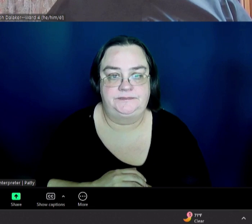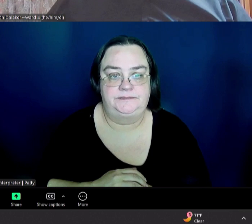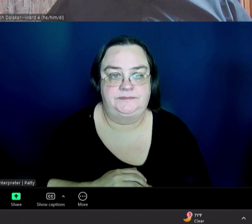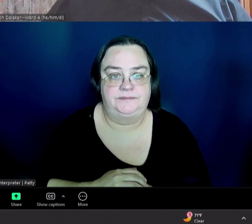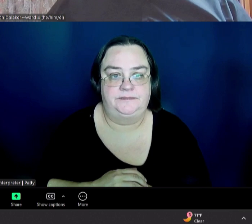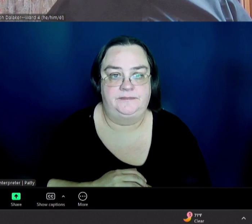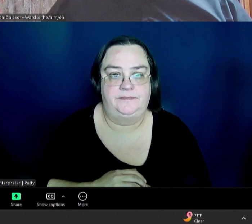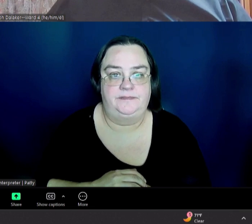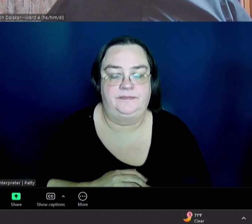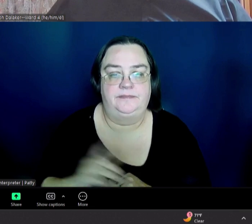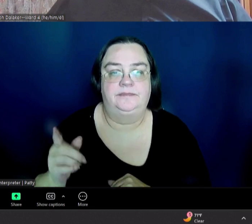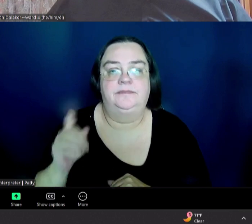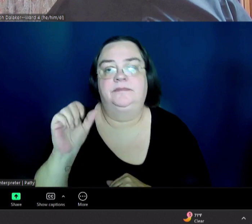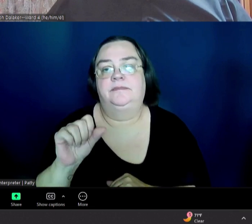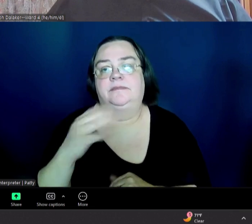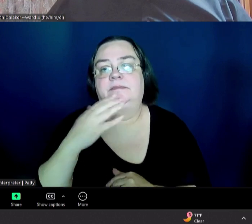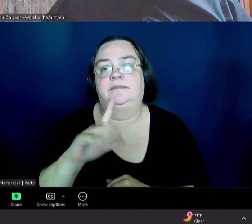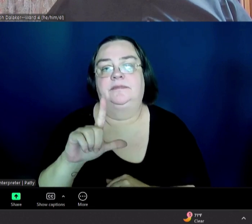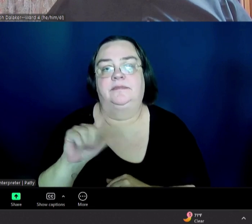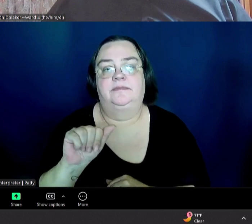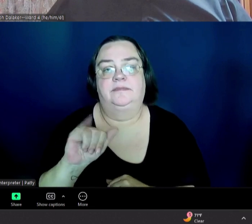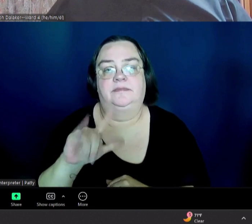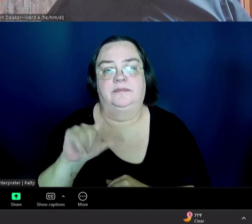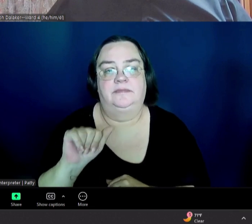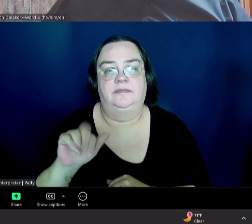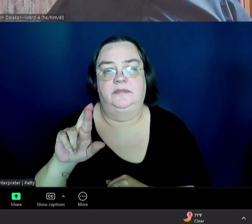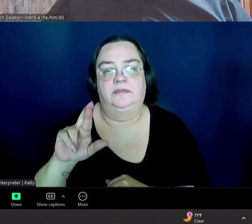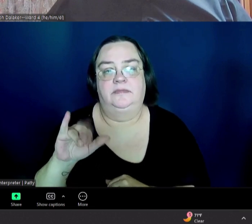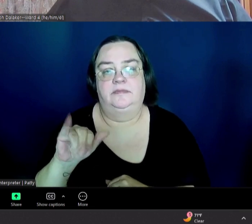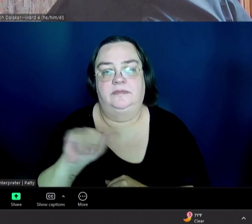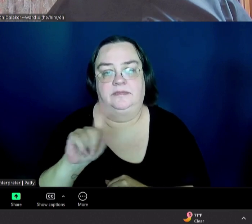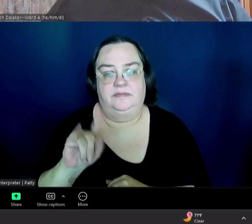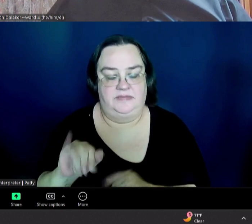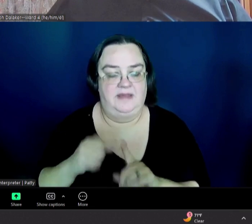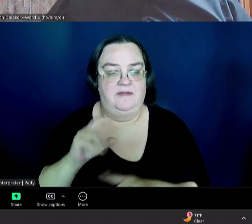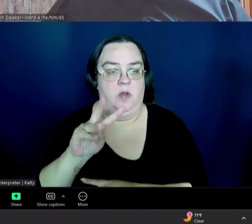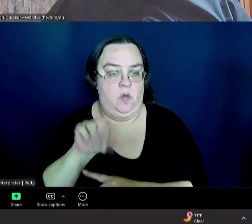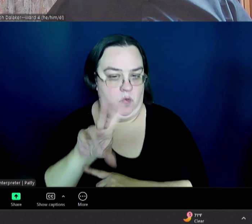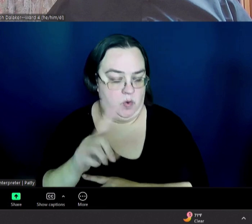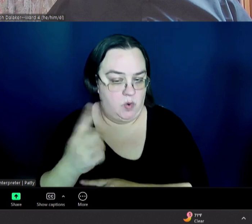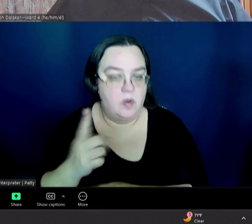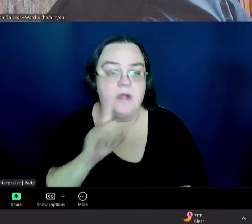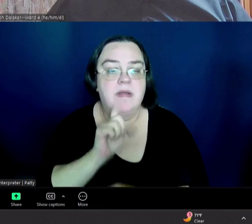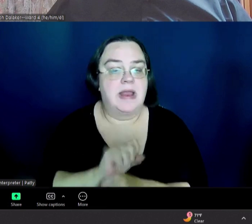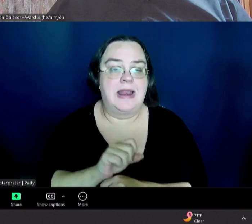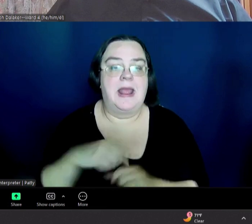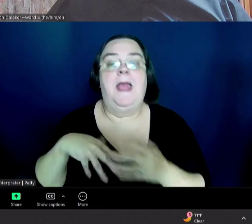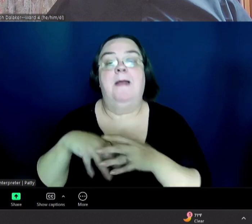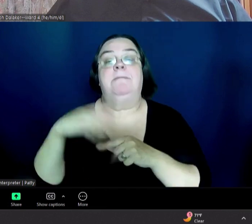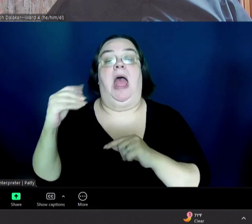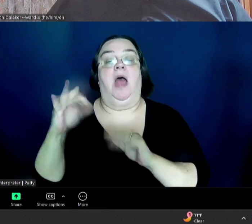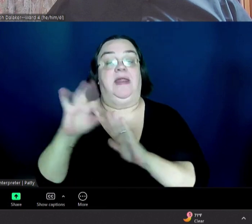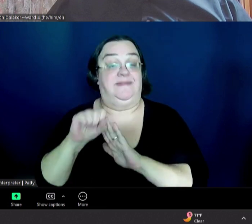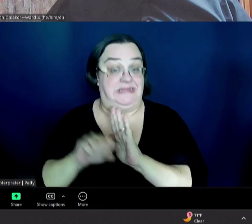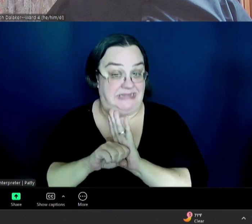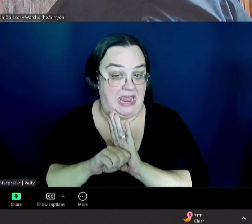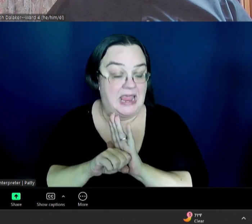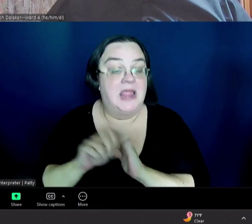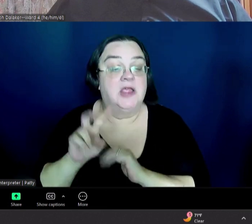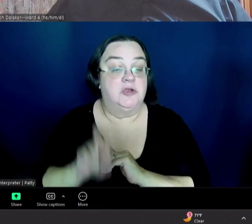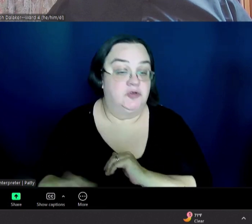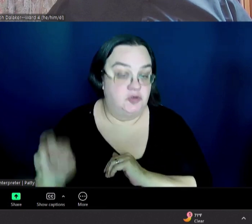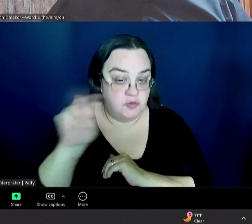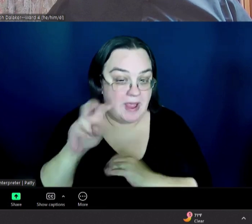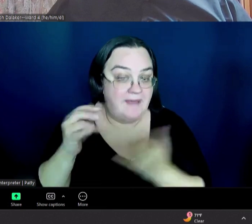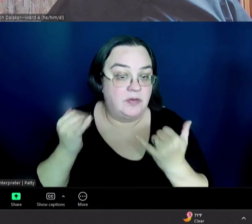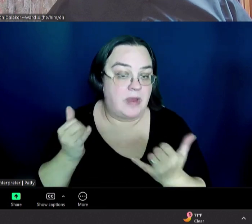Thank you. Yes, it's Leila Riazzi, Ward 1. I'm actually out of state traveling and came into